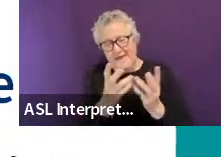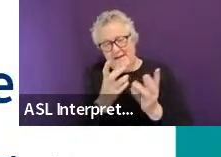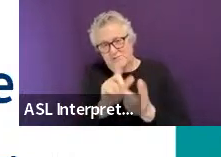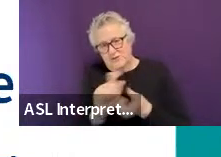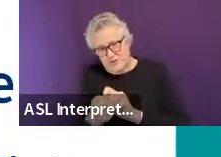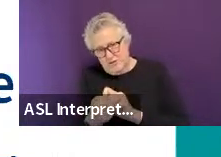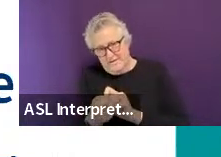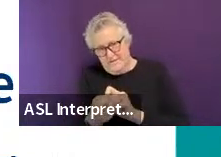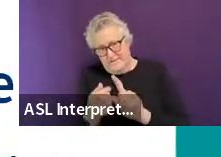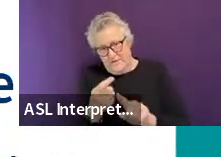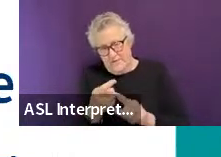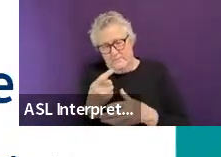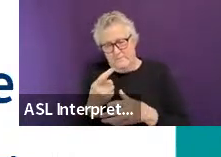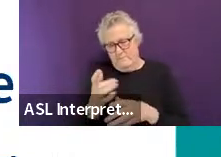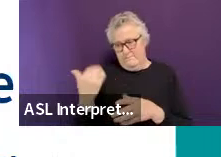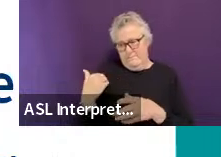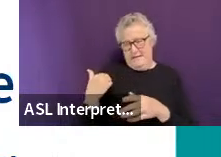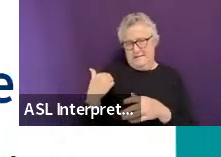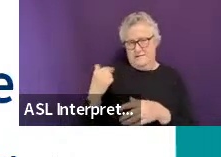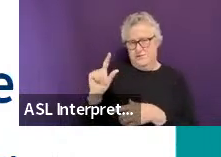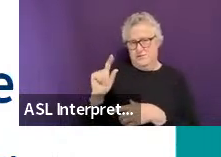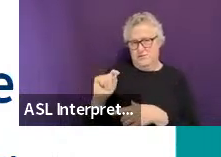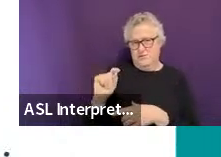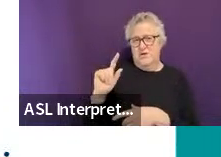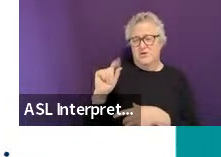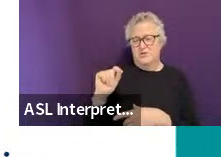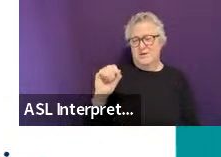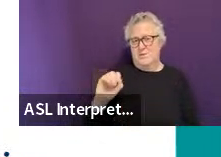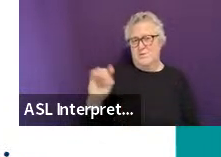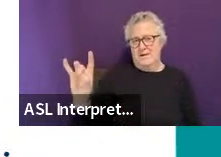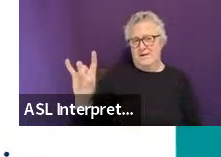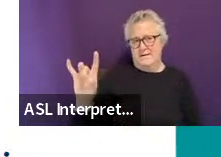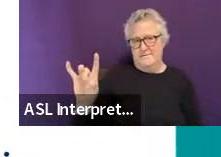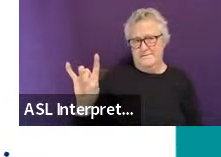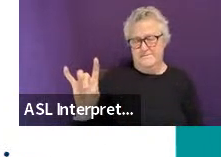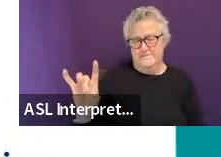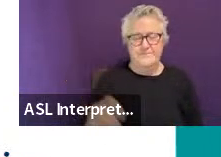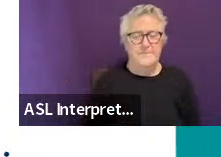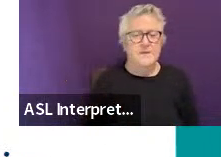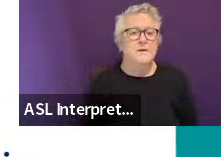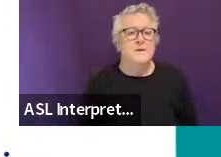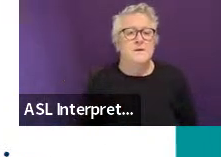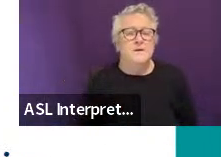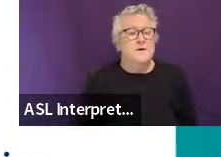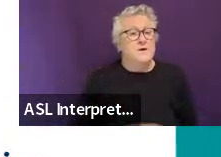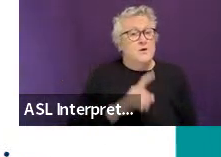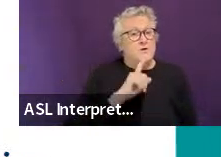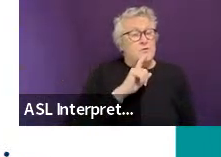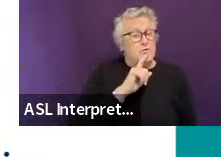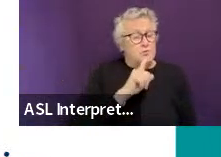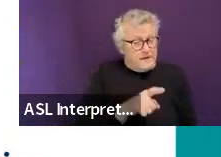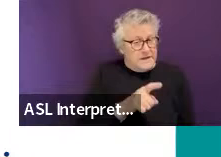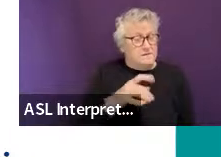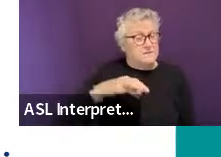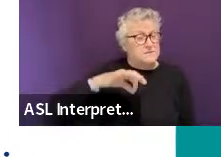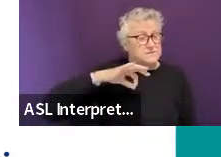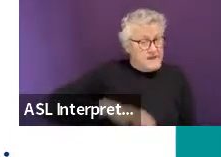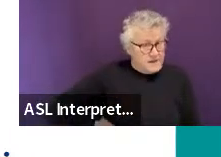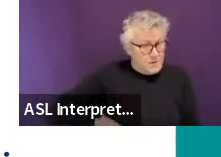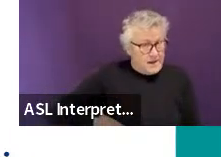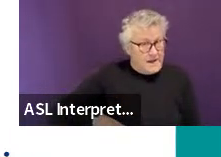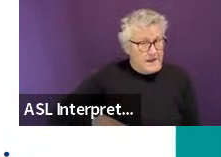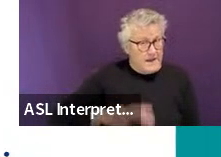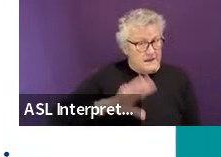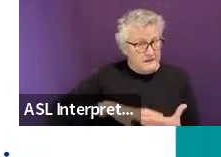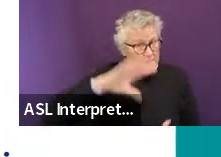at back in 2008. Let's go to the next slide. So the real takeaways here on mode, again, across the